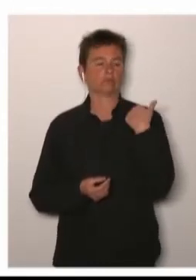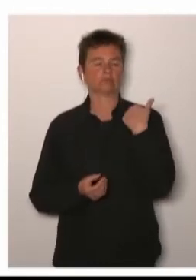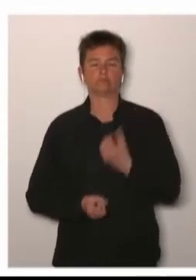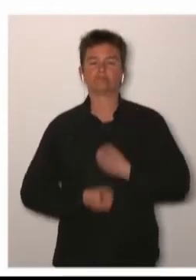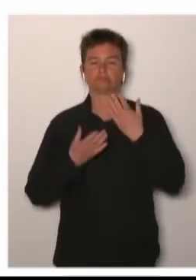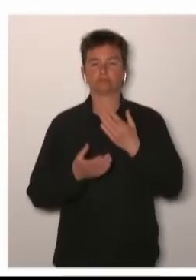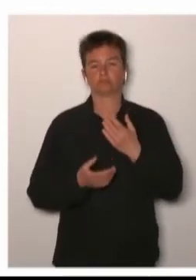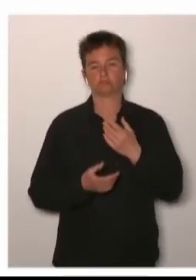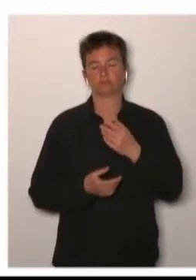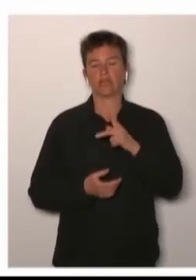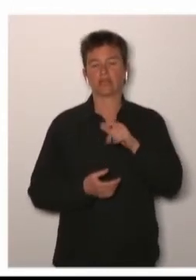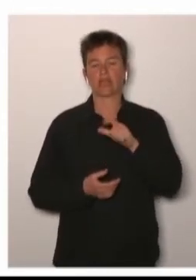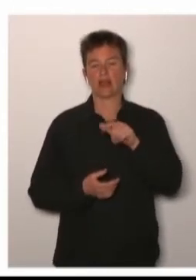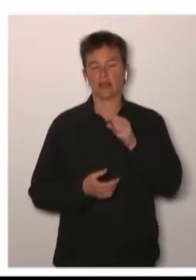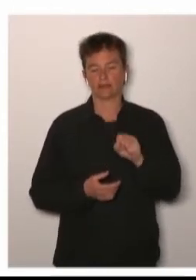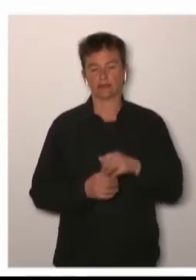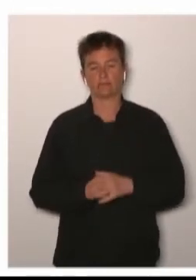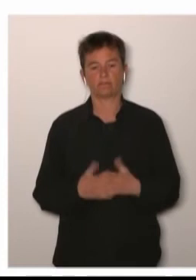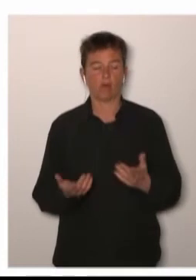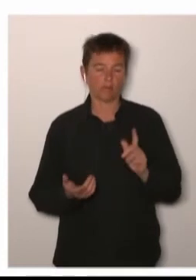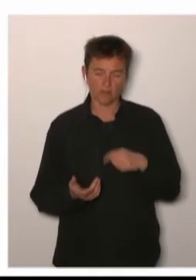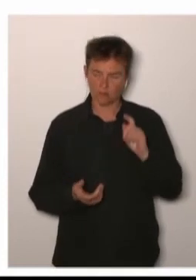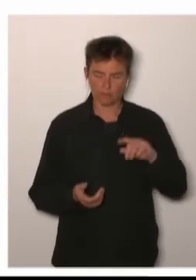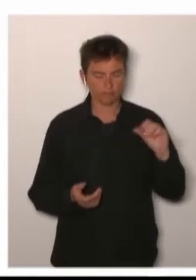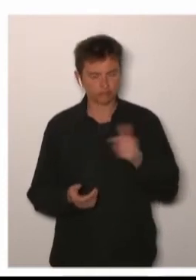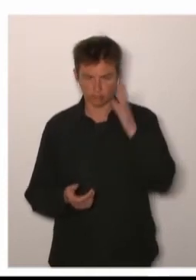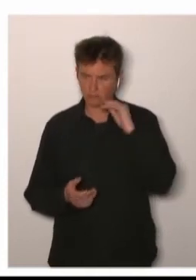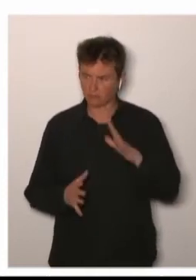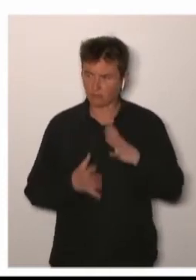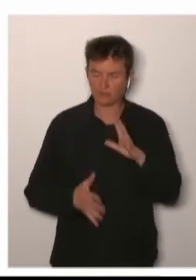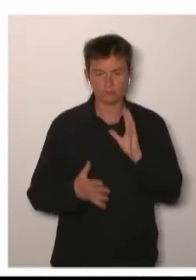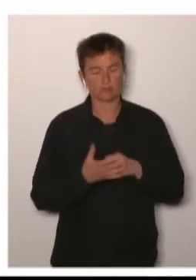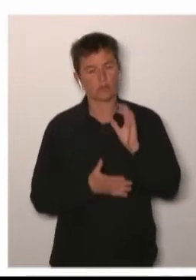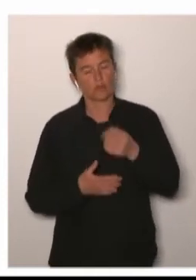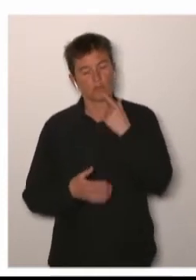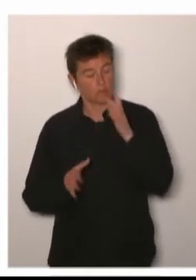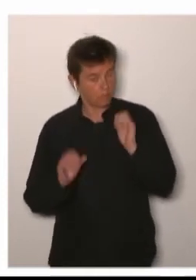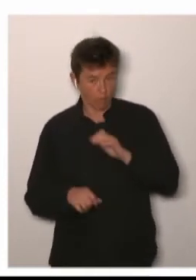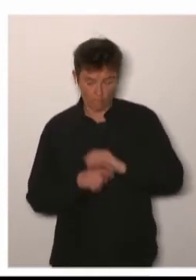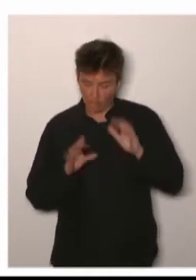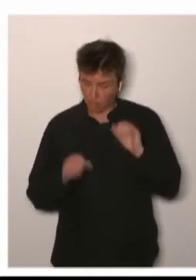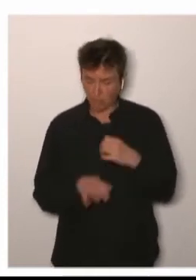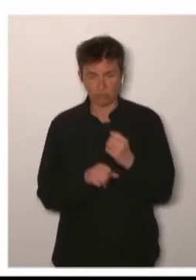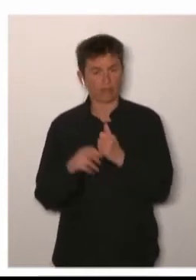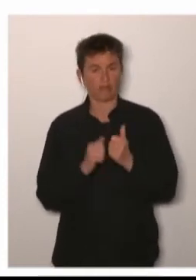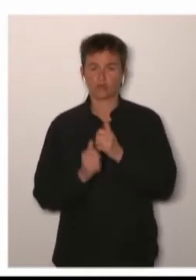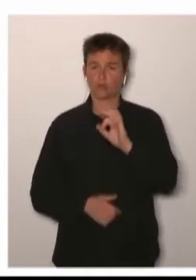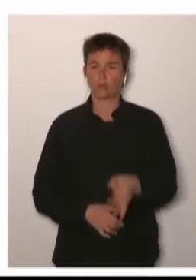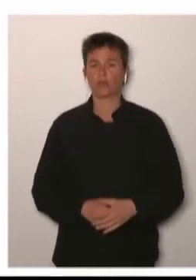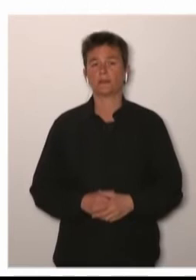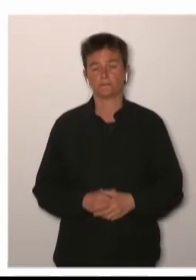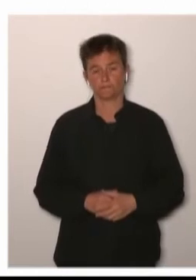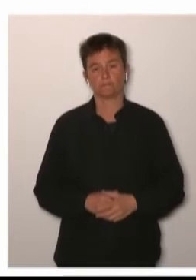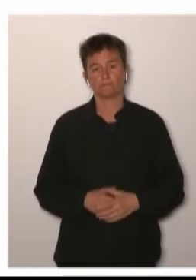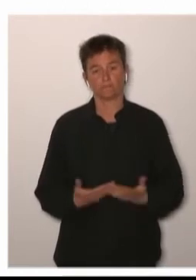word multi-stakeholder engagement, there is a message, yes, it is feasible to work together, industry, regulatory